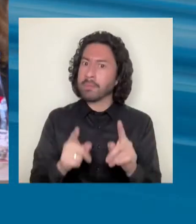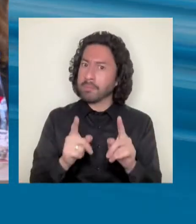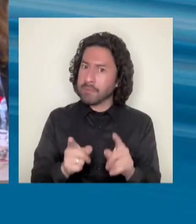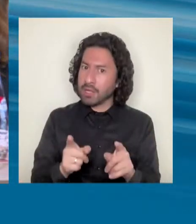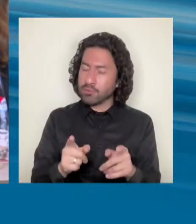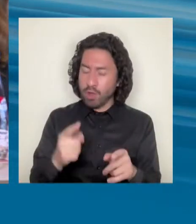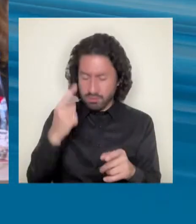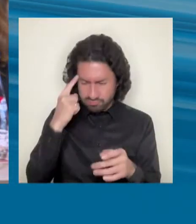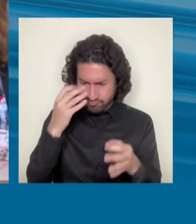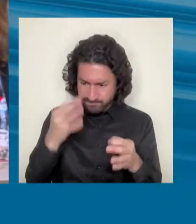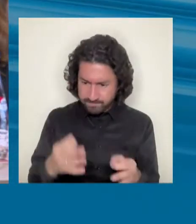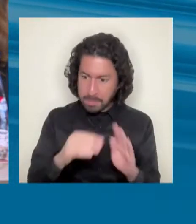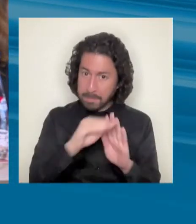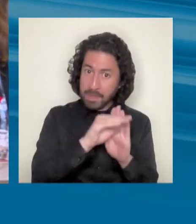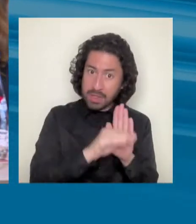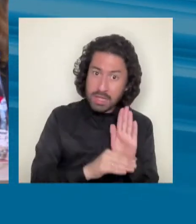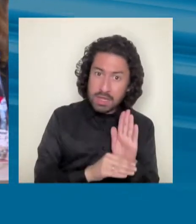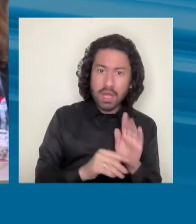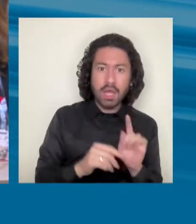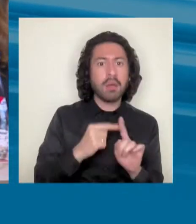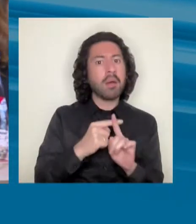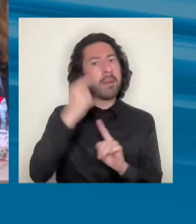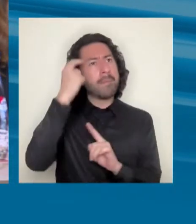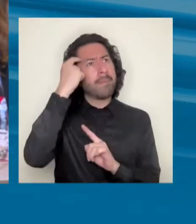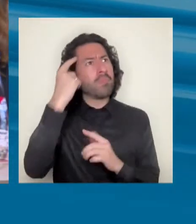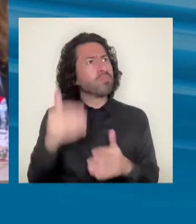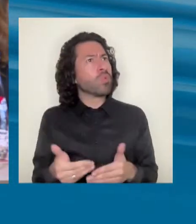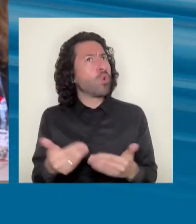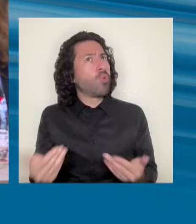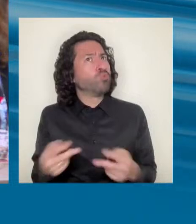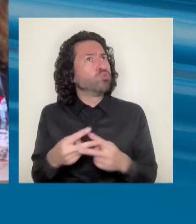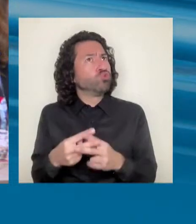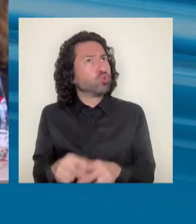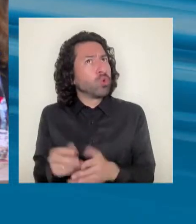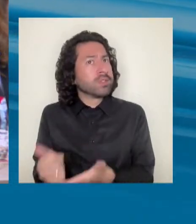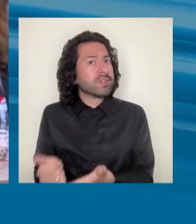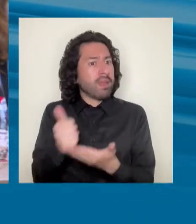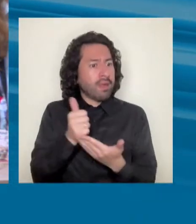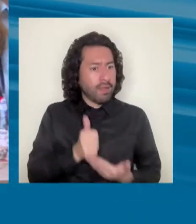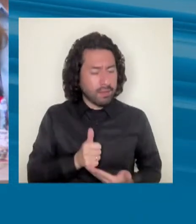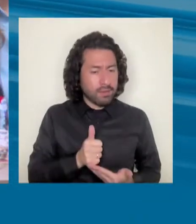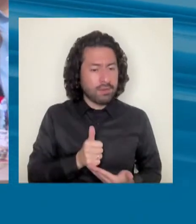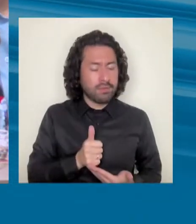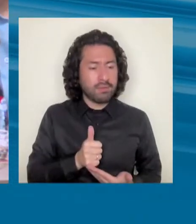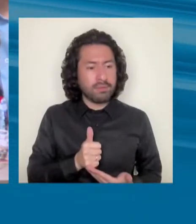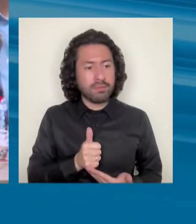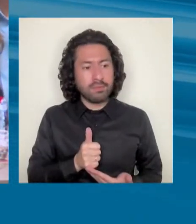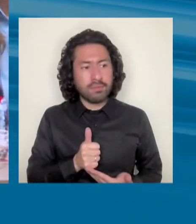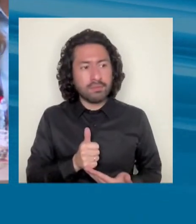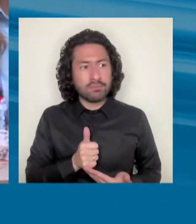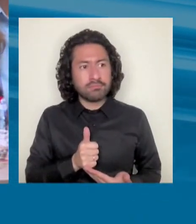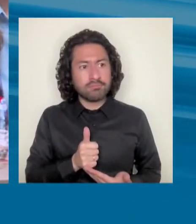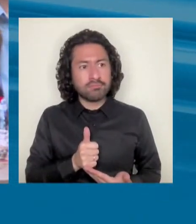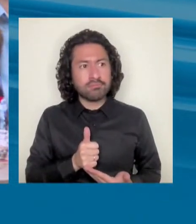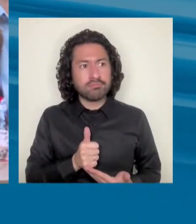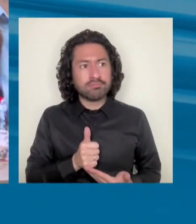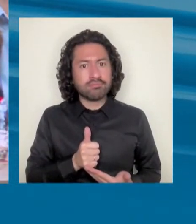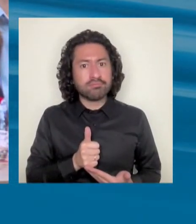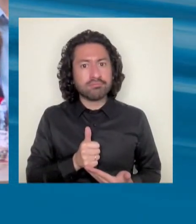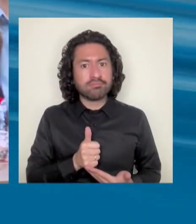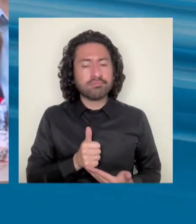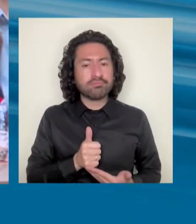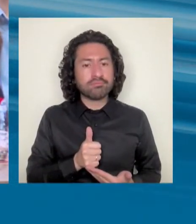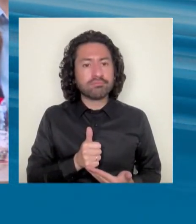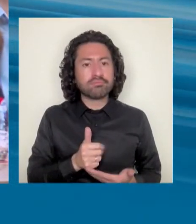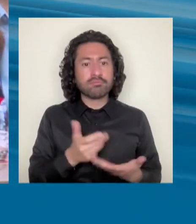do not fully recognize and respond to competing and growing vulnerabilities of future is gloomy. Without